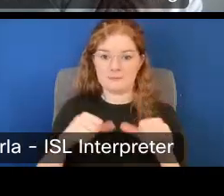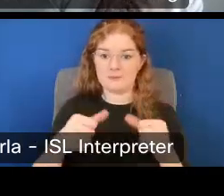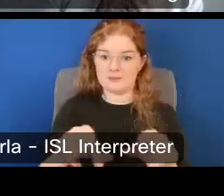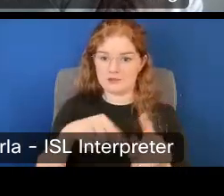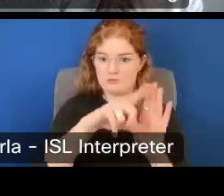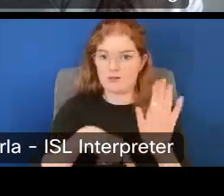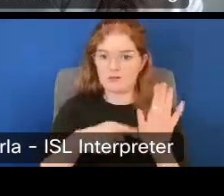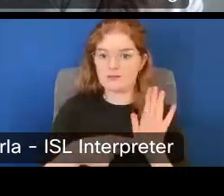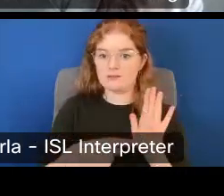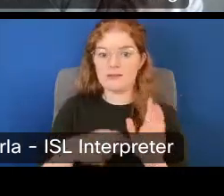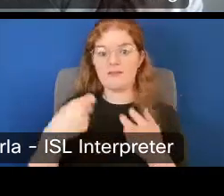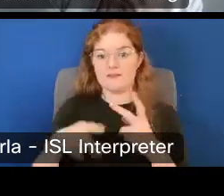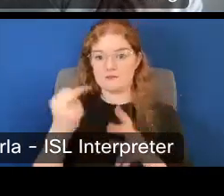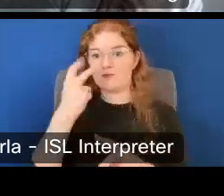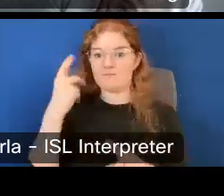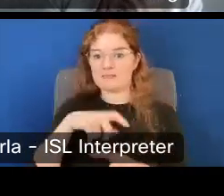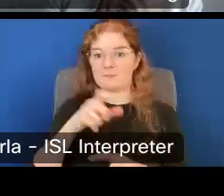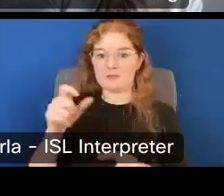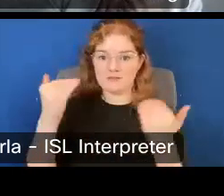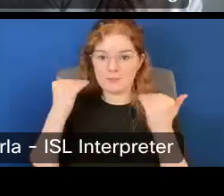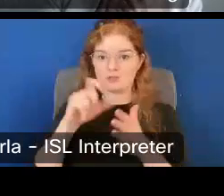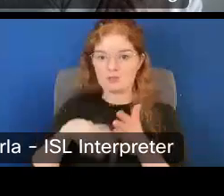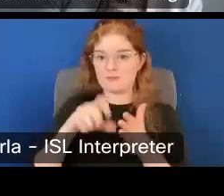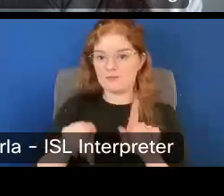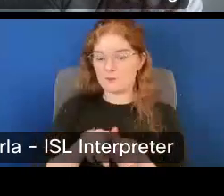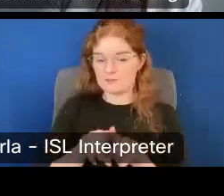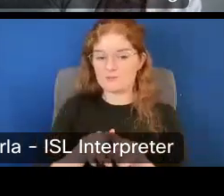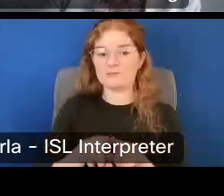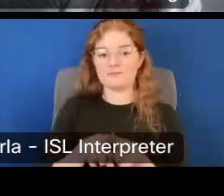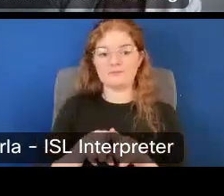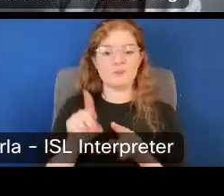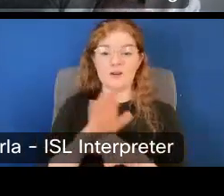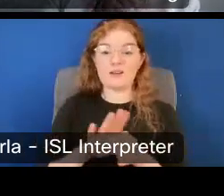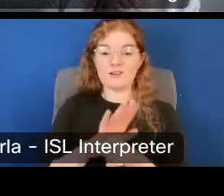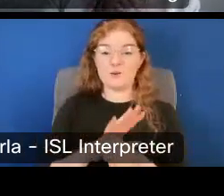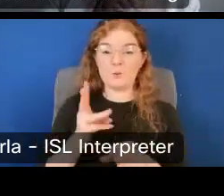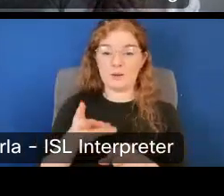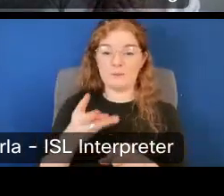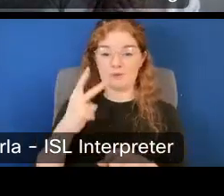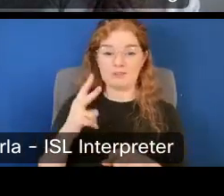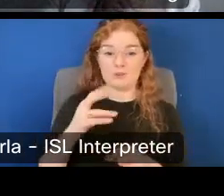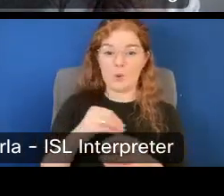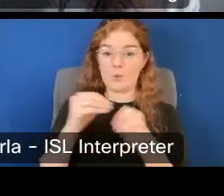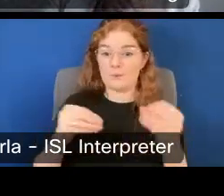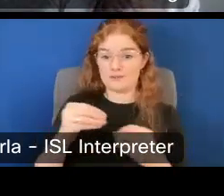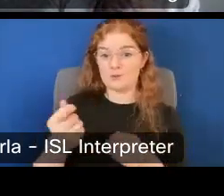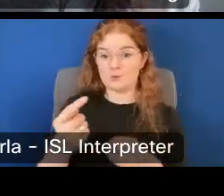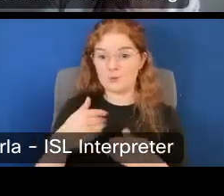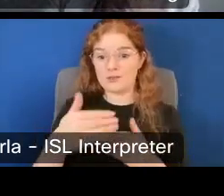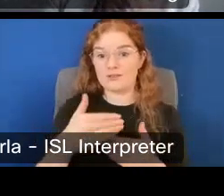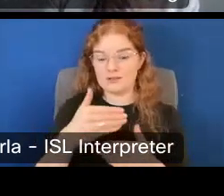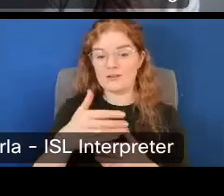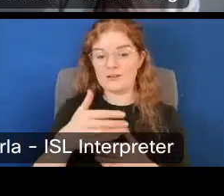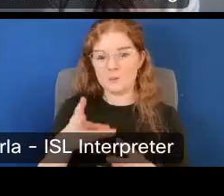policy. Then the revised patient information leaflet is up as well, and it's an area that we will be looking to over the next little while and developing some